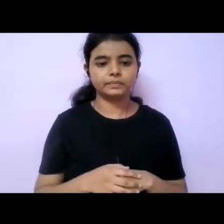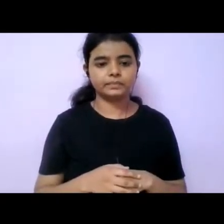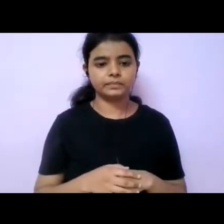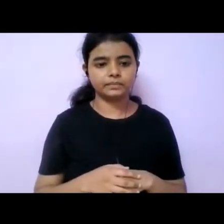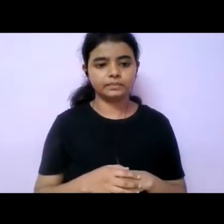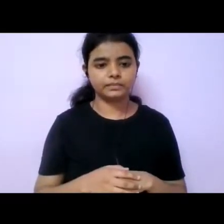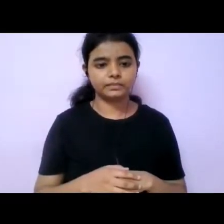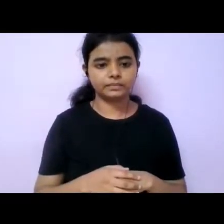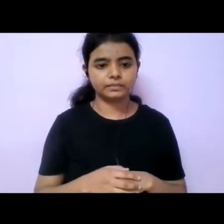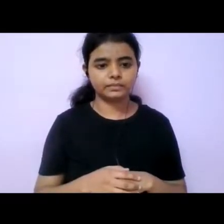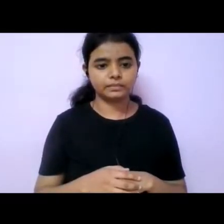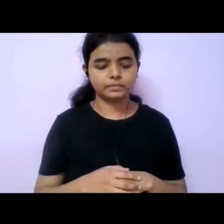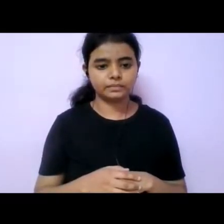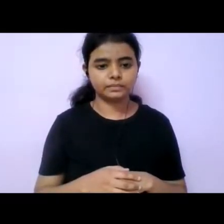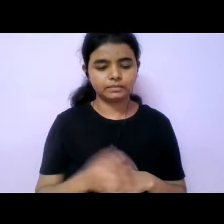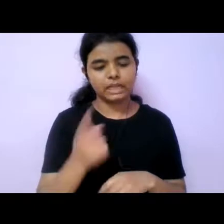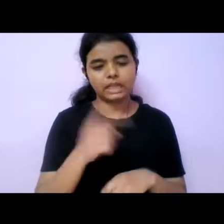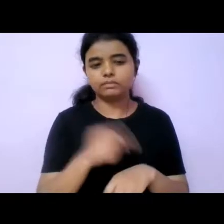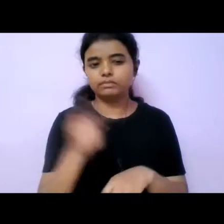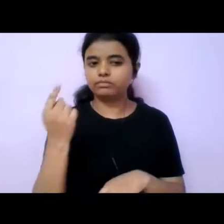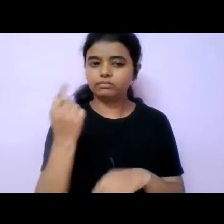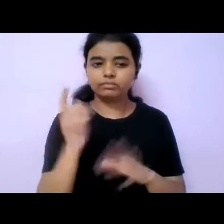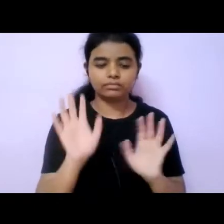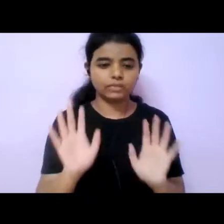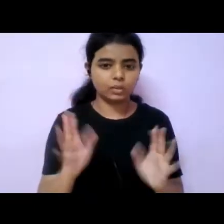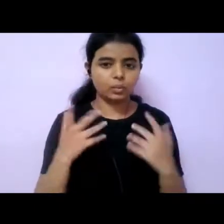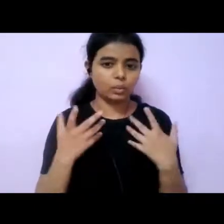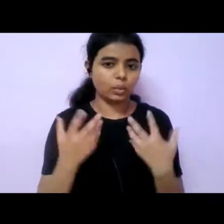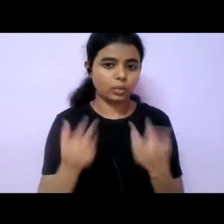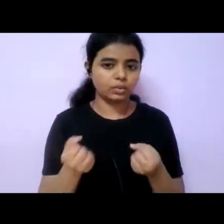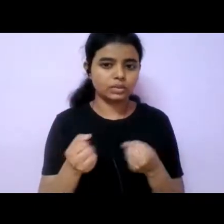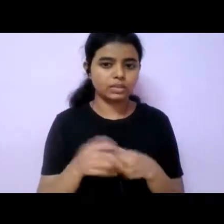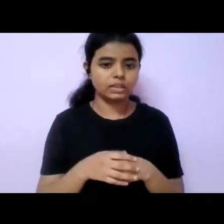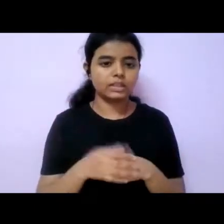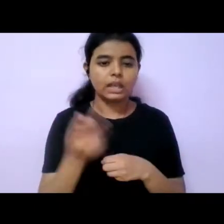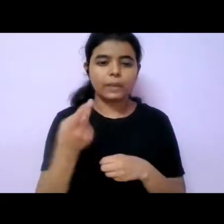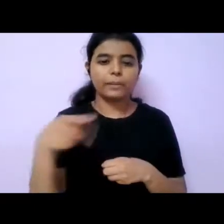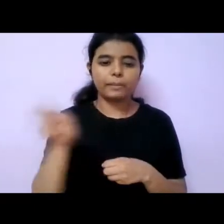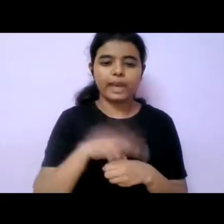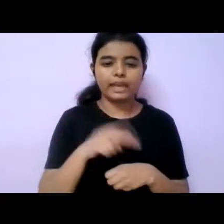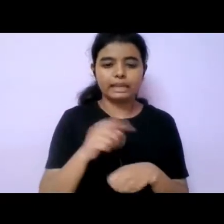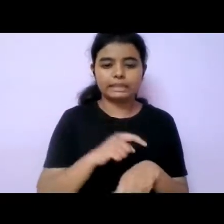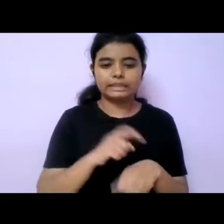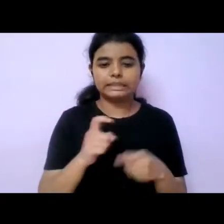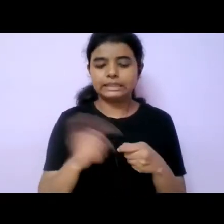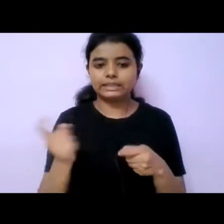So I'm going to leave you for a moment, and I will be back in a moment.